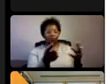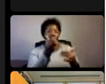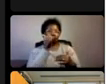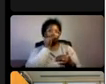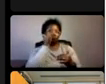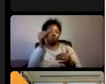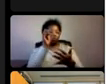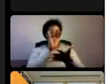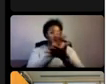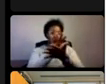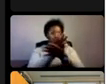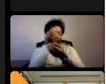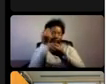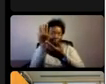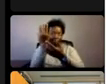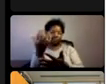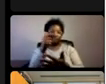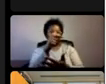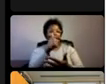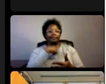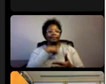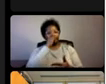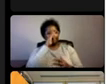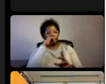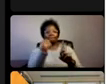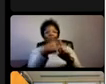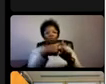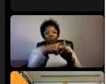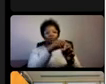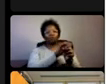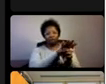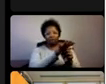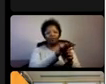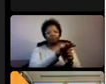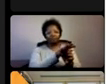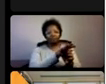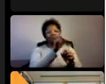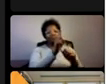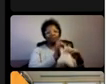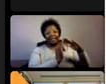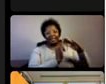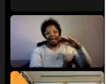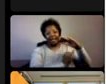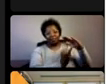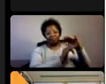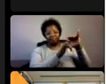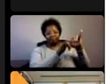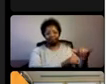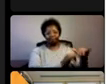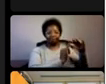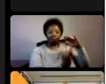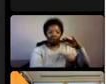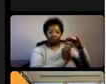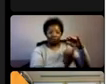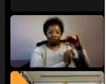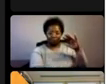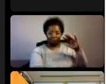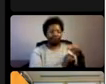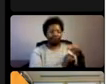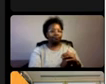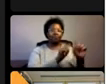of the positive test so we know that your child's in quarantine and we know that your child has excused absence. And